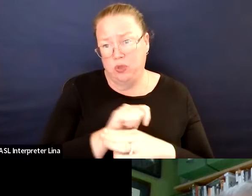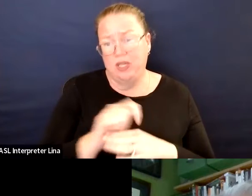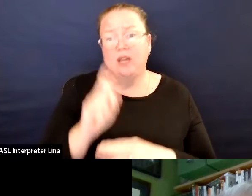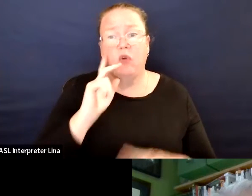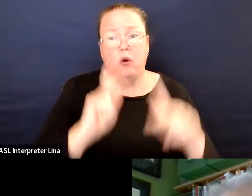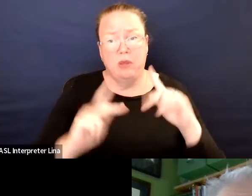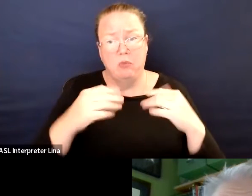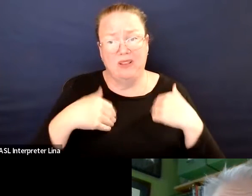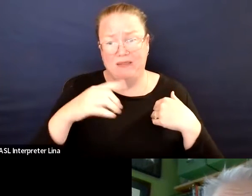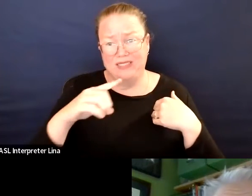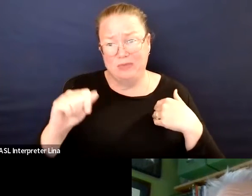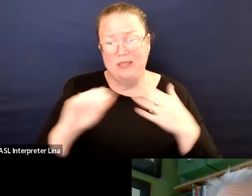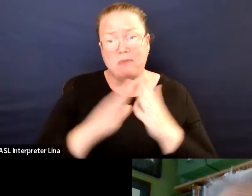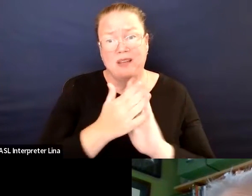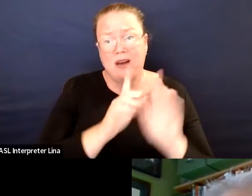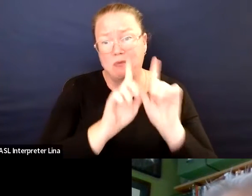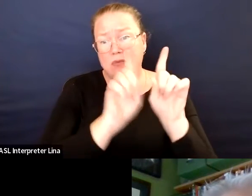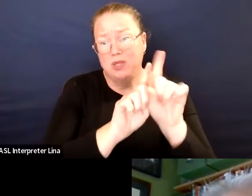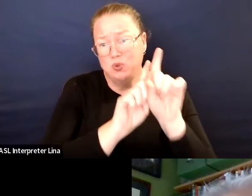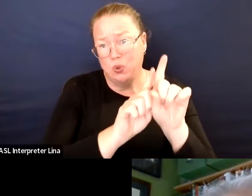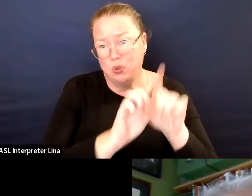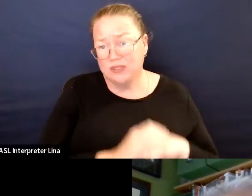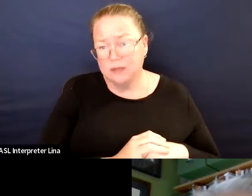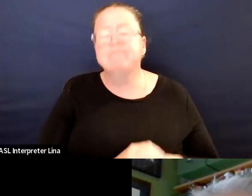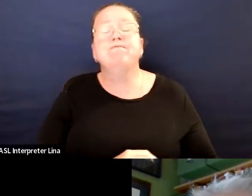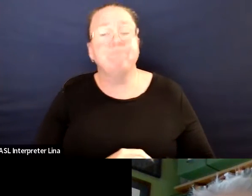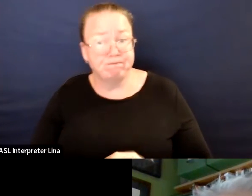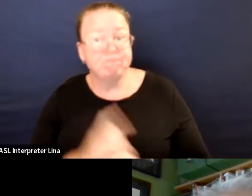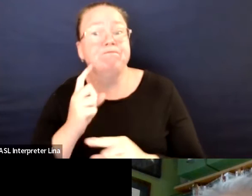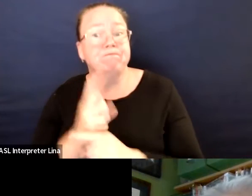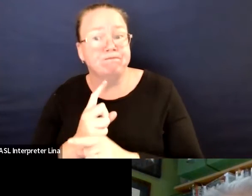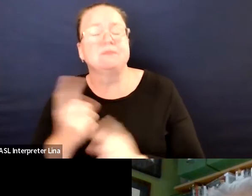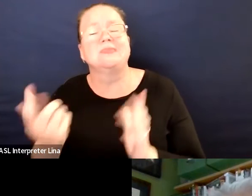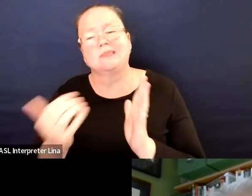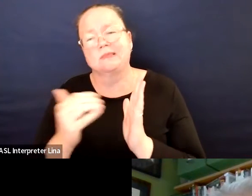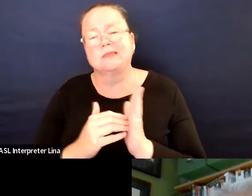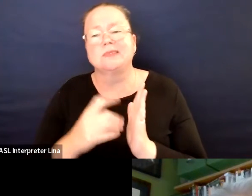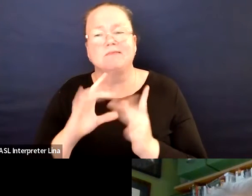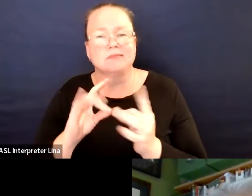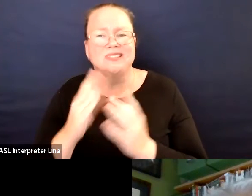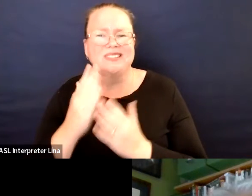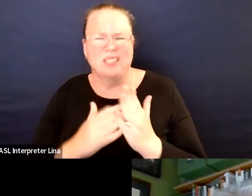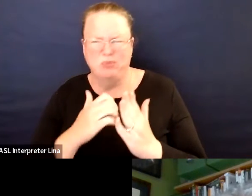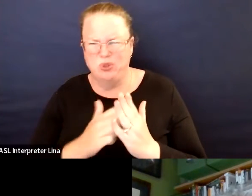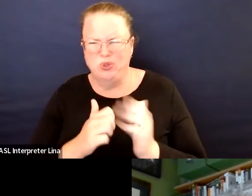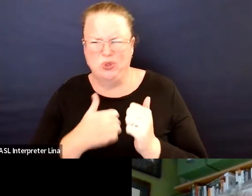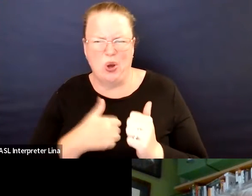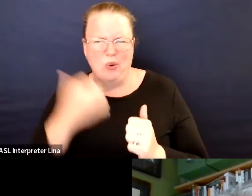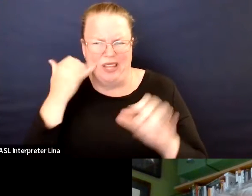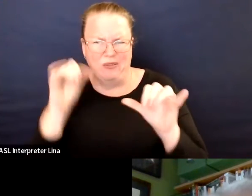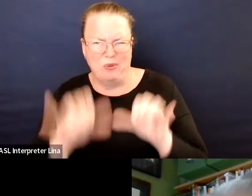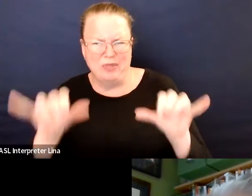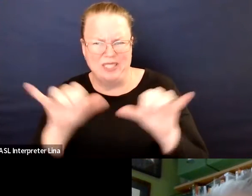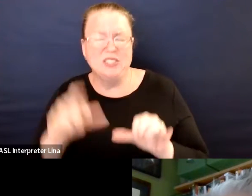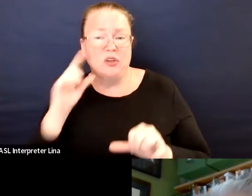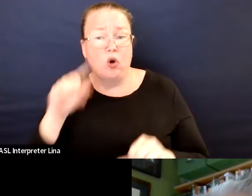with disabilities to be mentors. Right. Let me repeat a little of those. I'm sorry if it is repetition for people who were